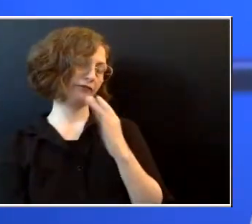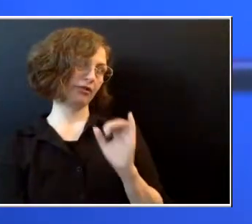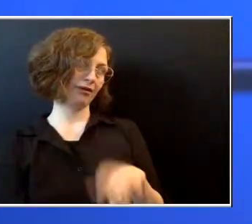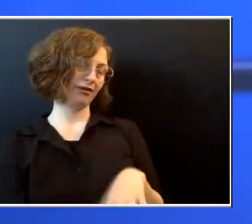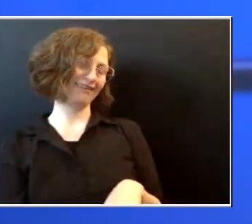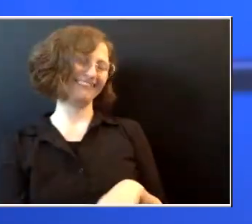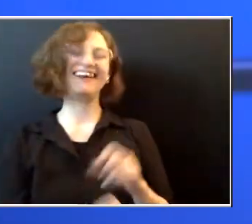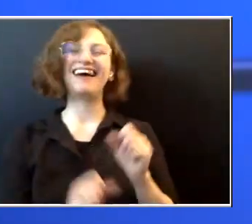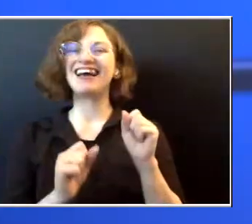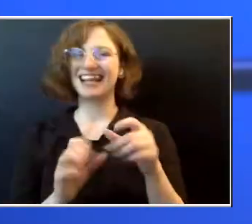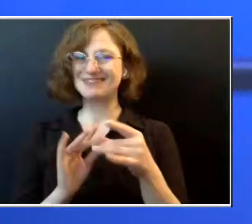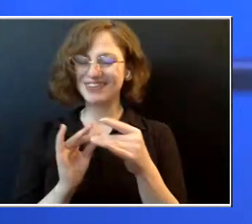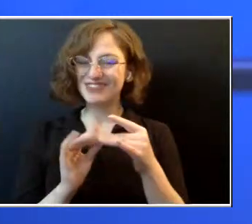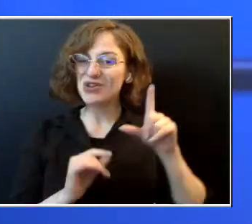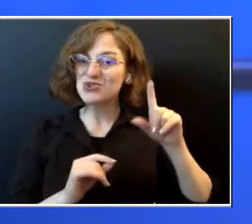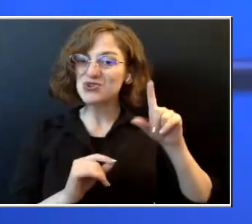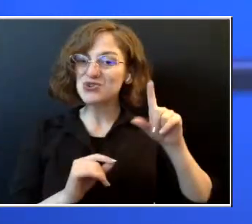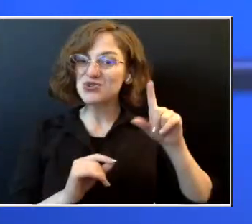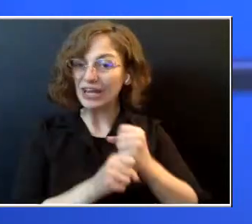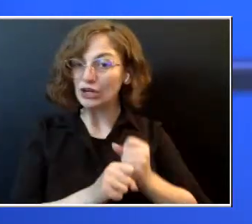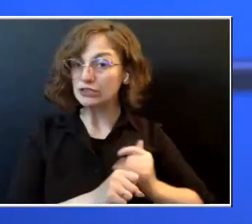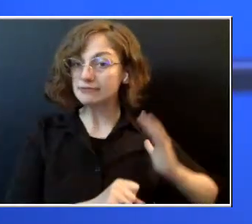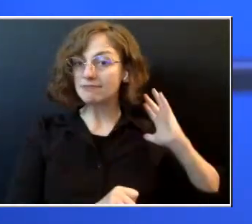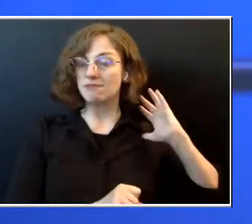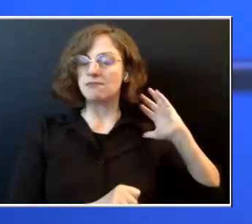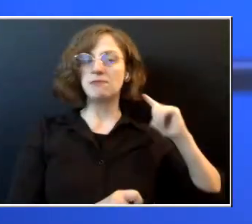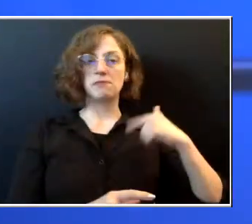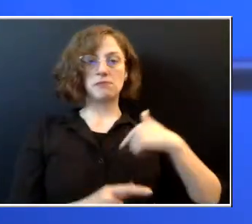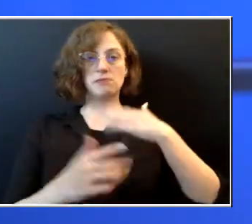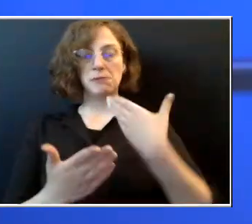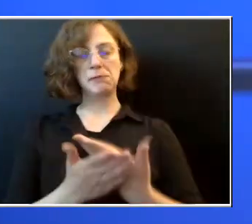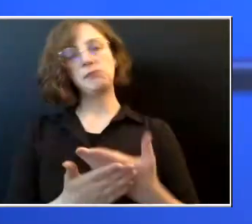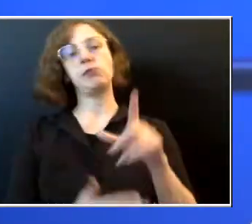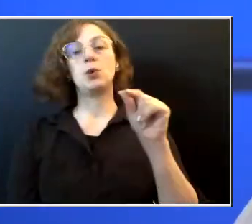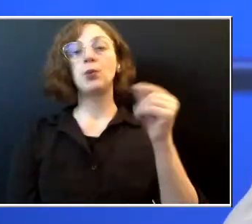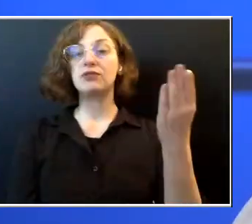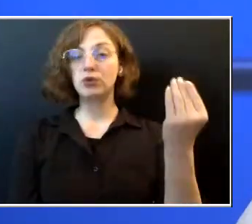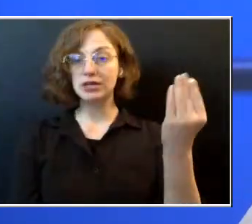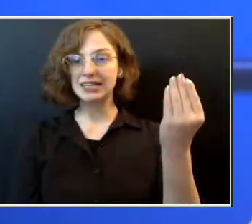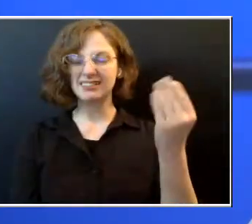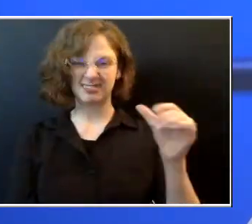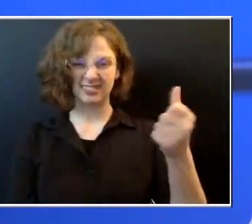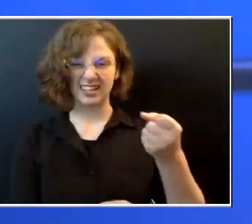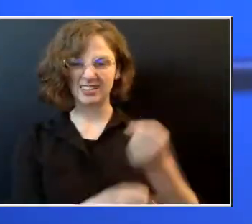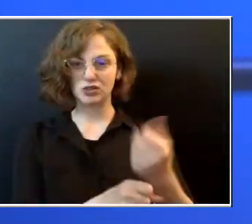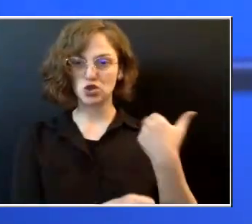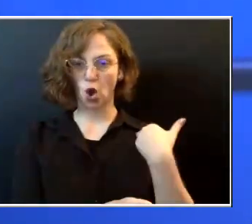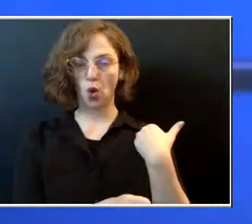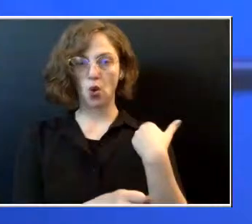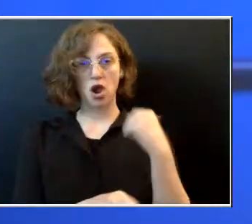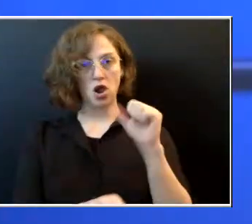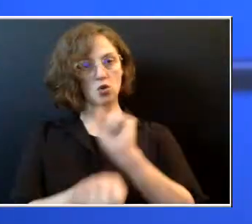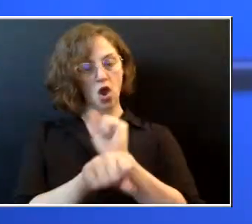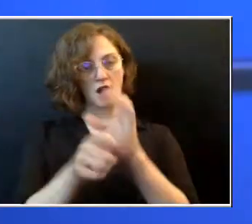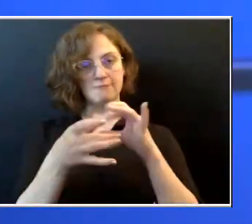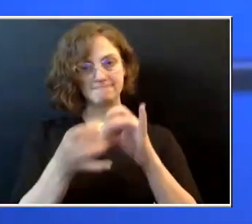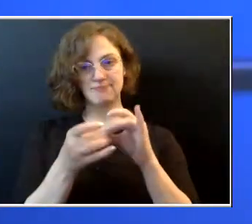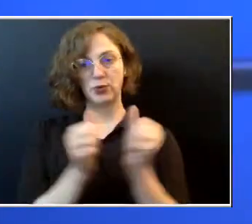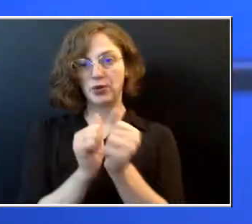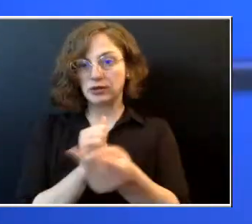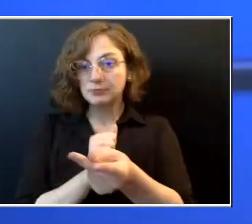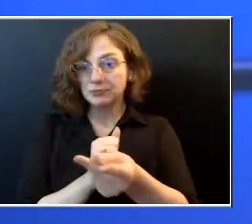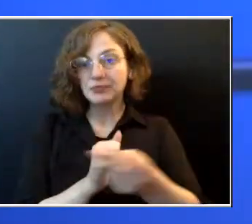forward. I came in 2014, 10 years ago, and worked closely with Peter and you on that time frame. And then Jacob represents